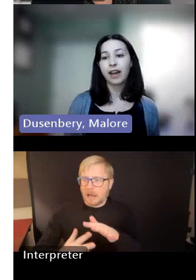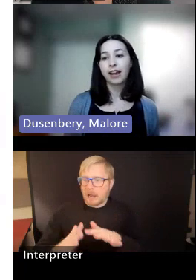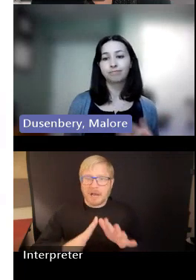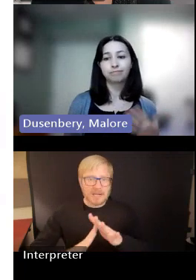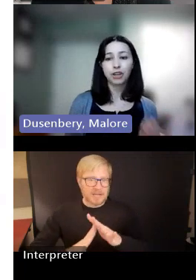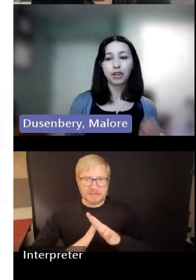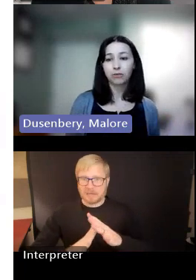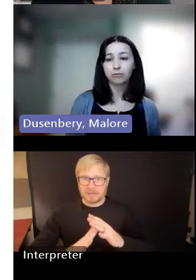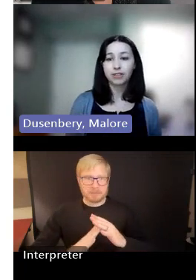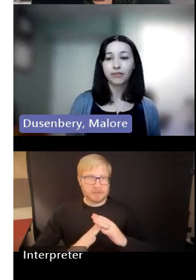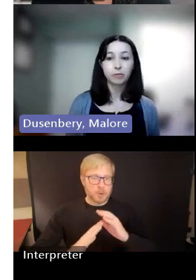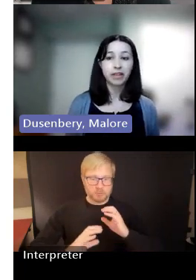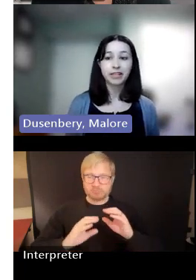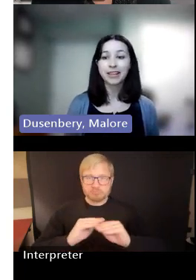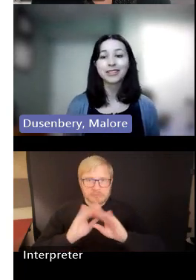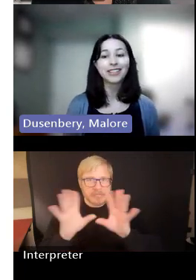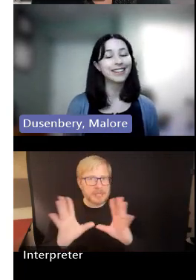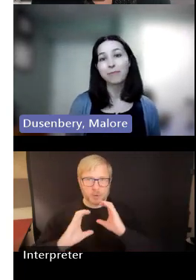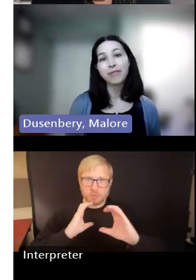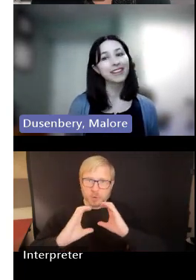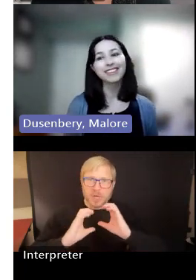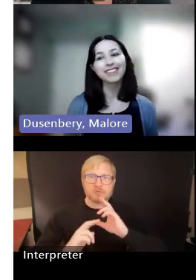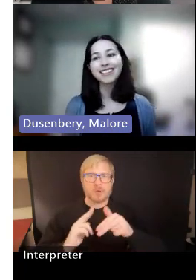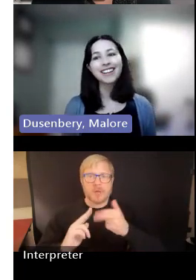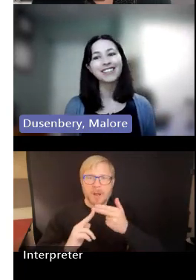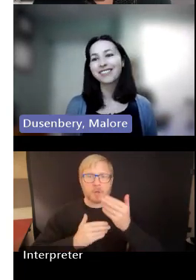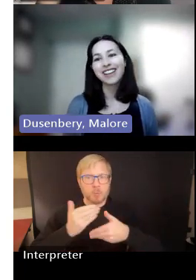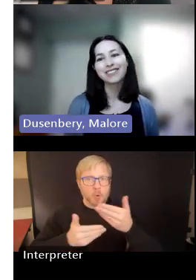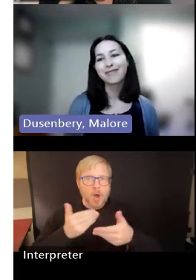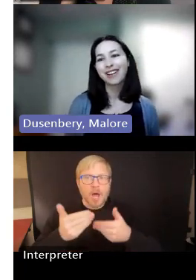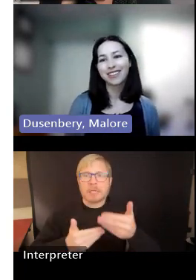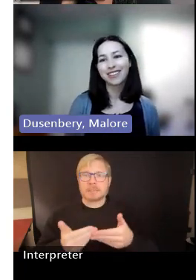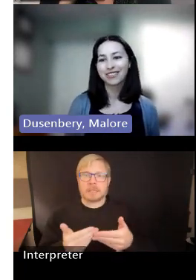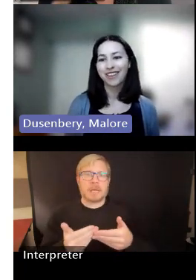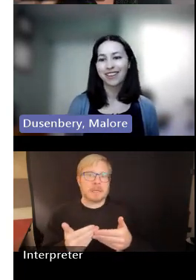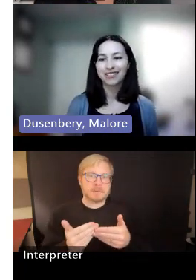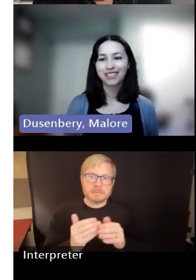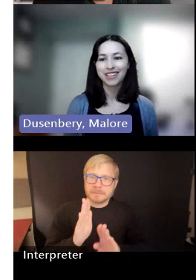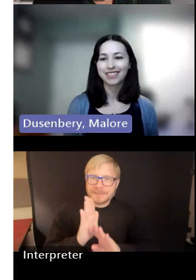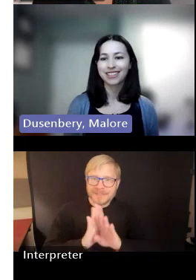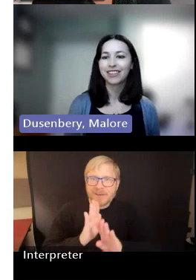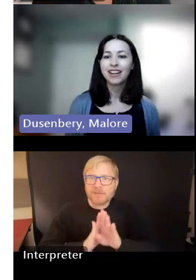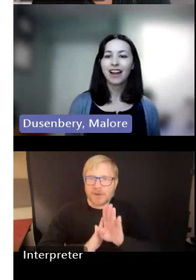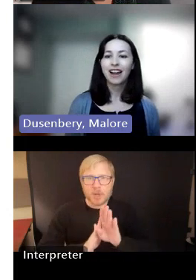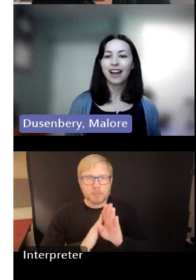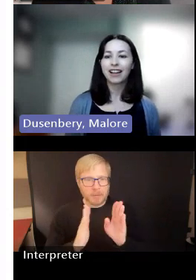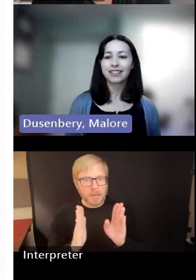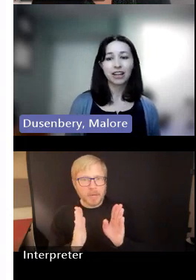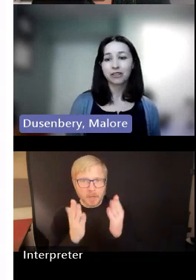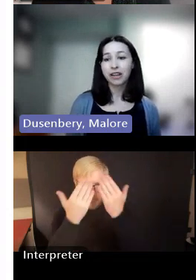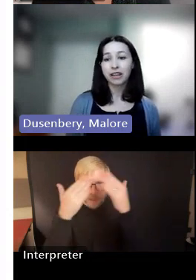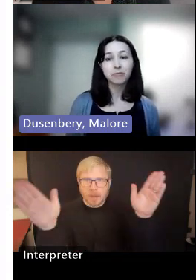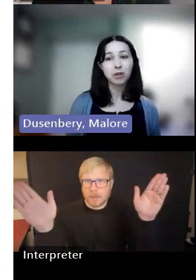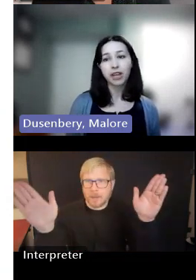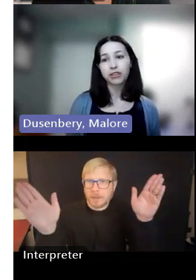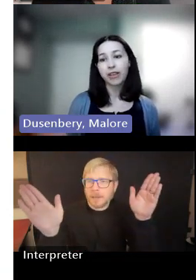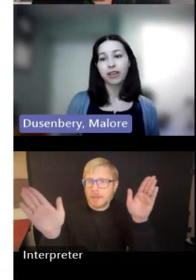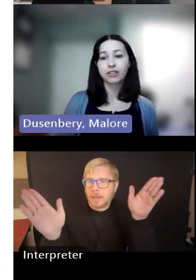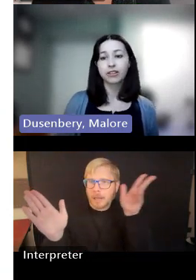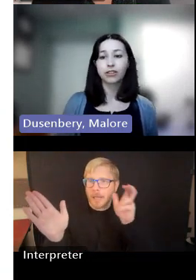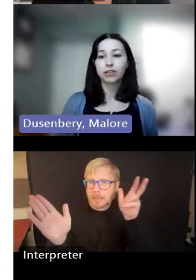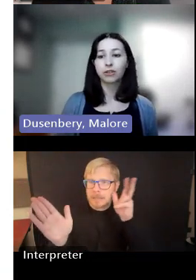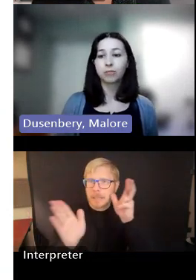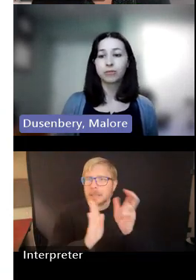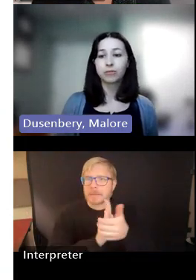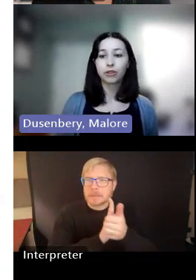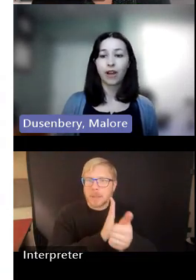on. Developing skills in empathetic listening was raised by several survivors we talked to, tailoring communication